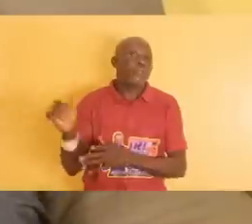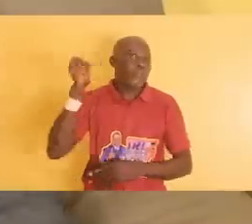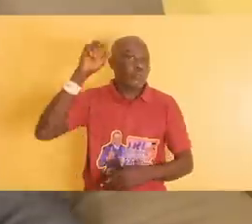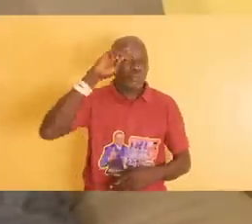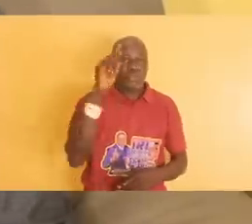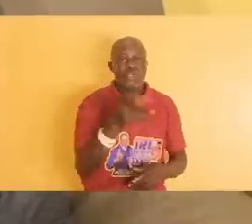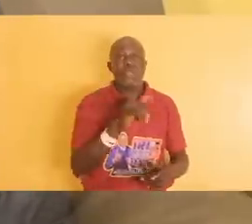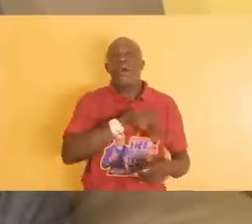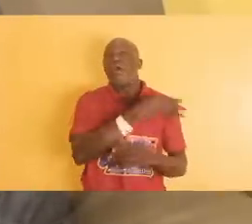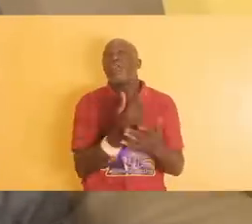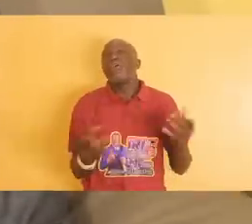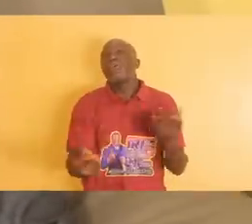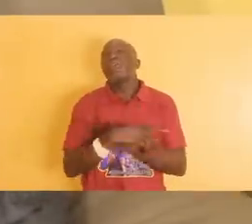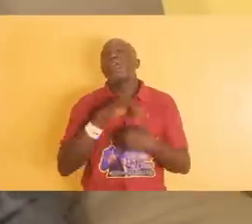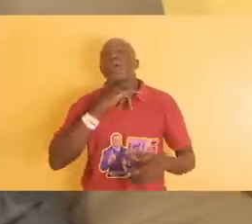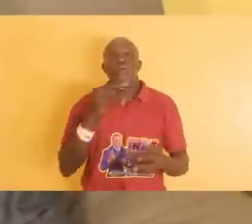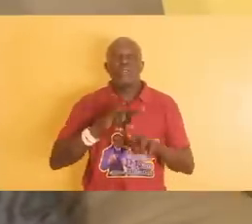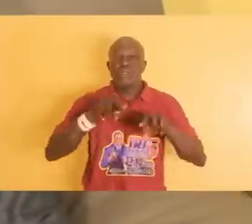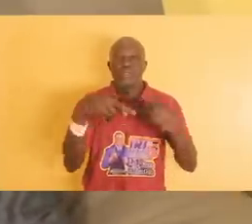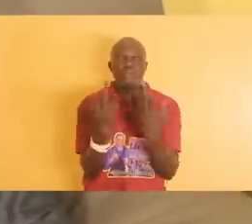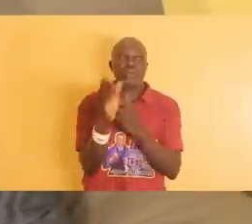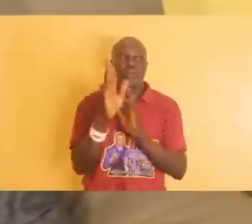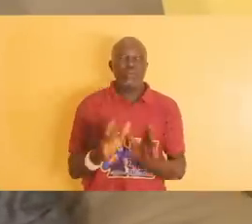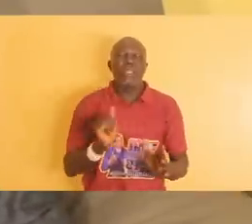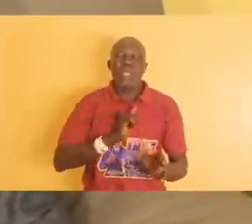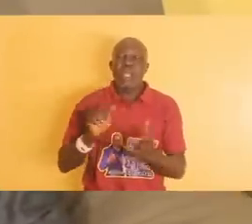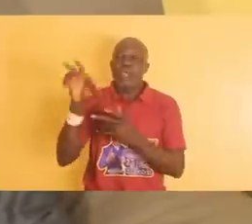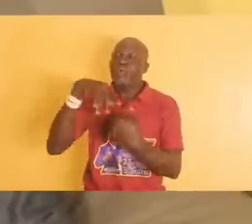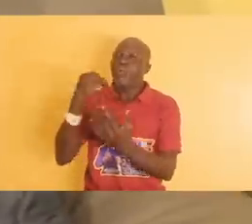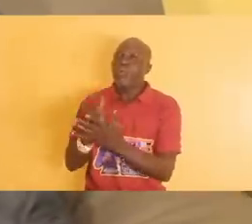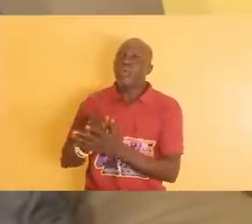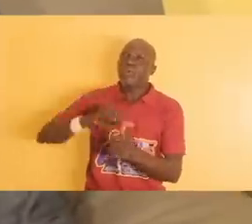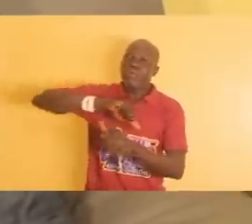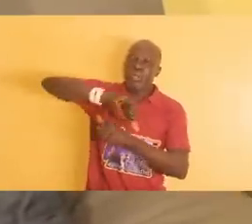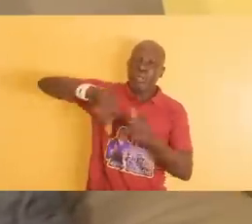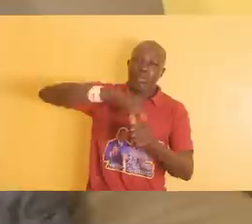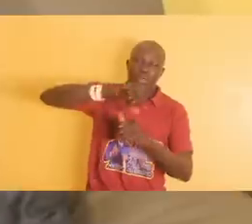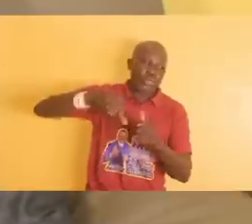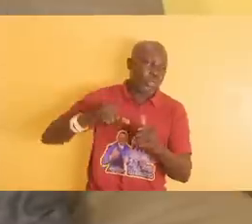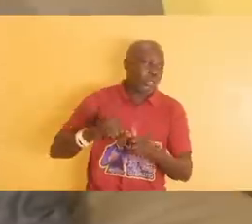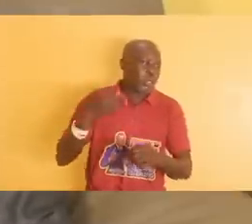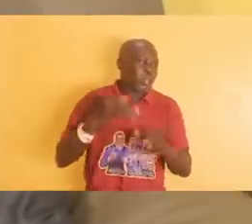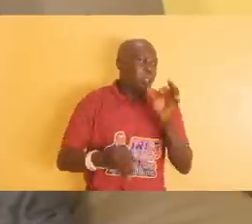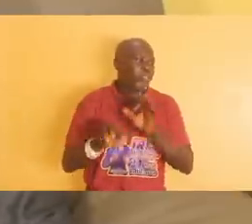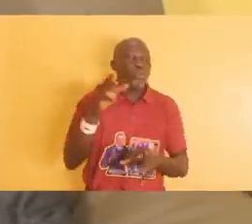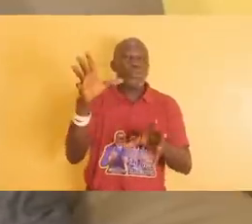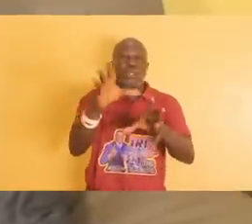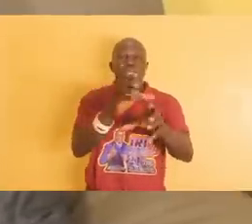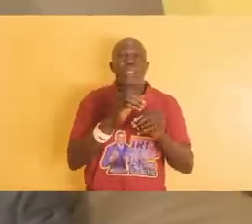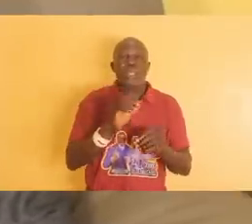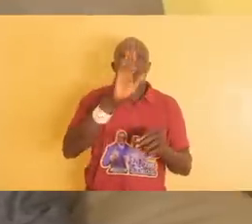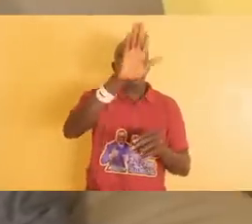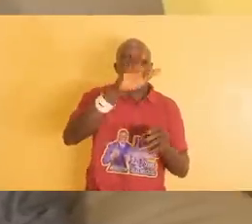Listen to me, sir. Every other day that lets, we are going to anoint people. Get